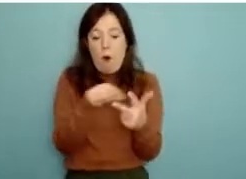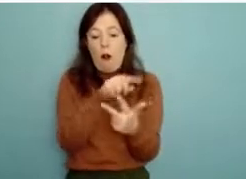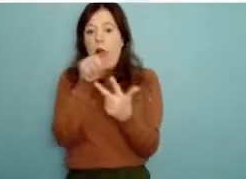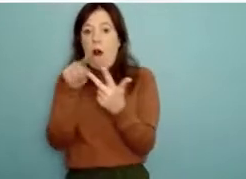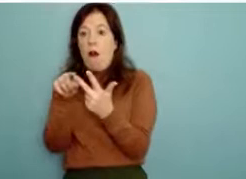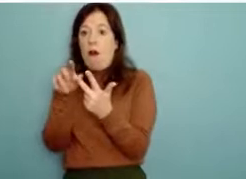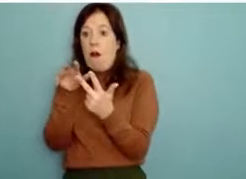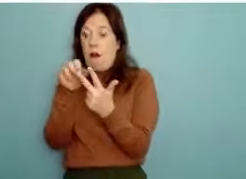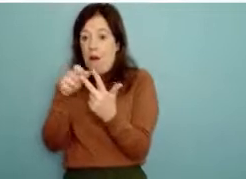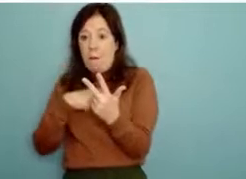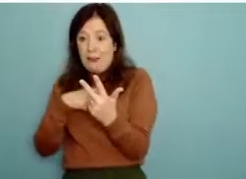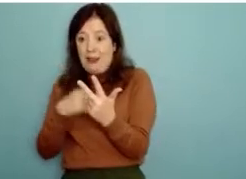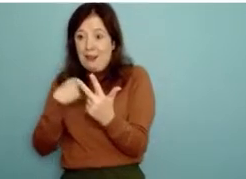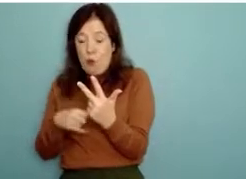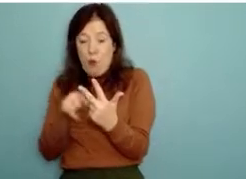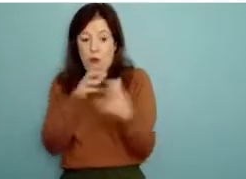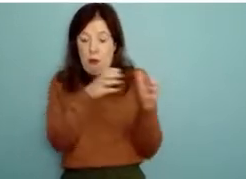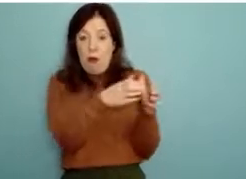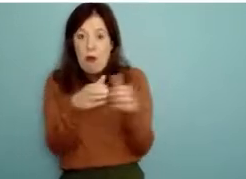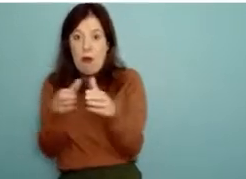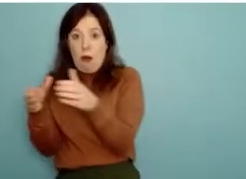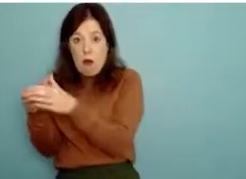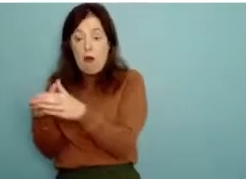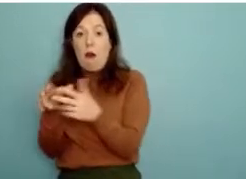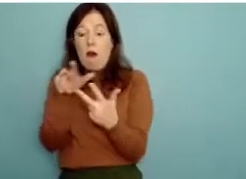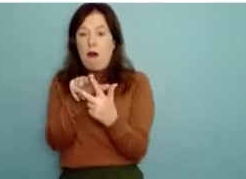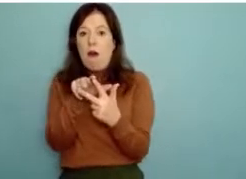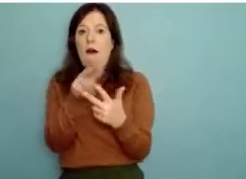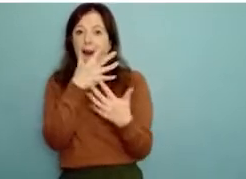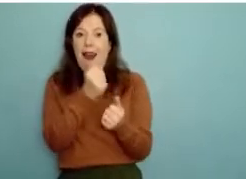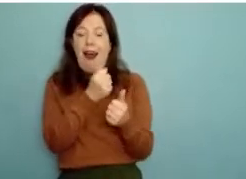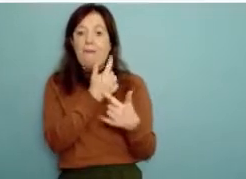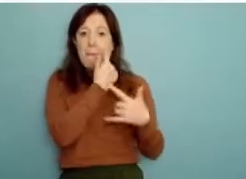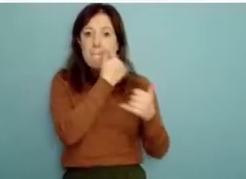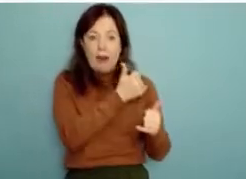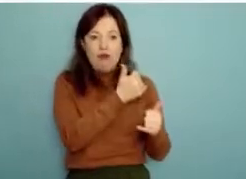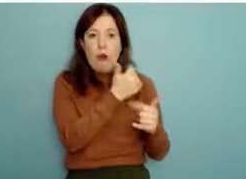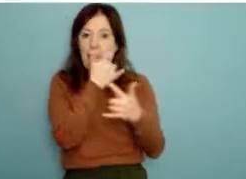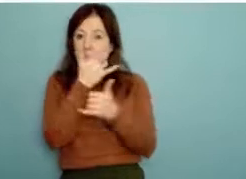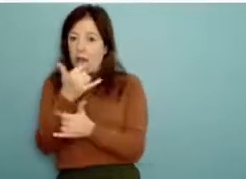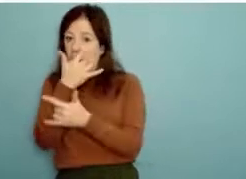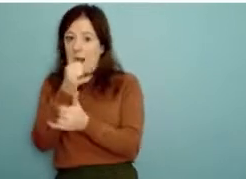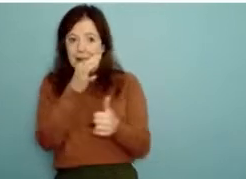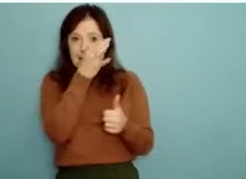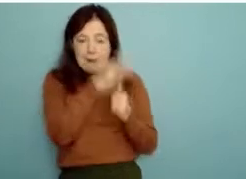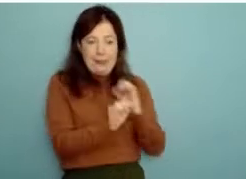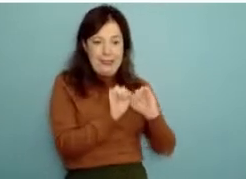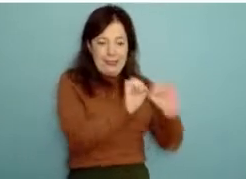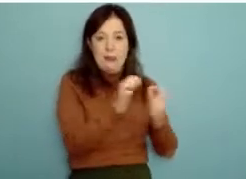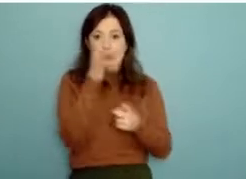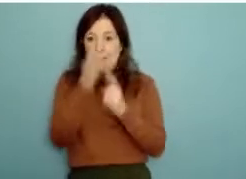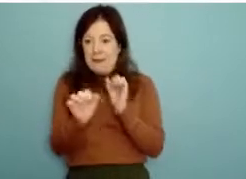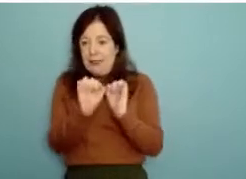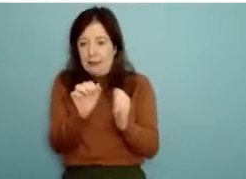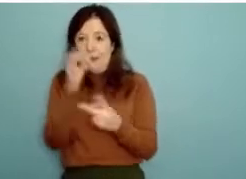of personality disorder, there were specific outcome measures that we used for different kind of populations.